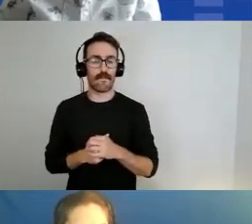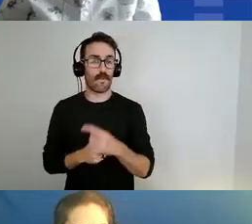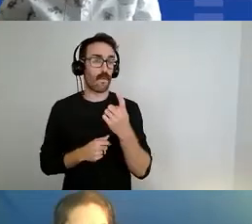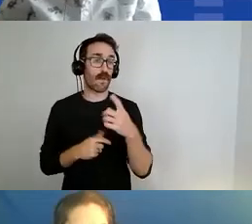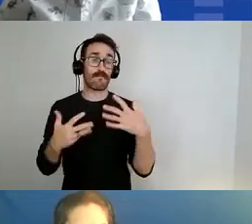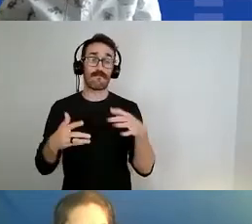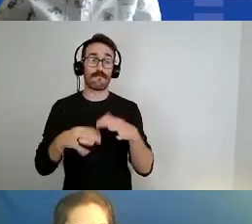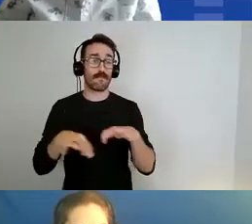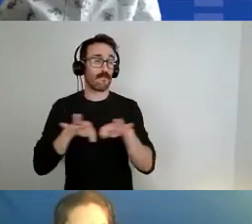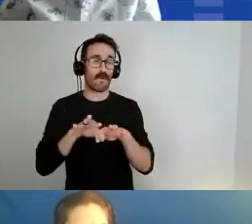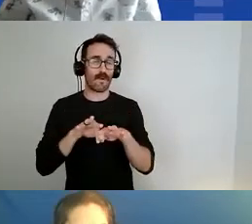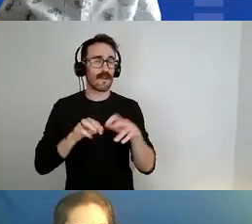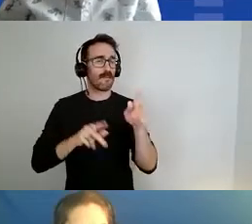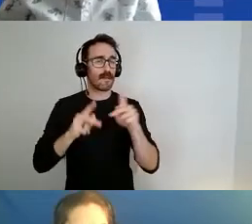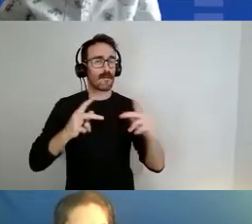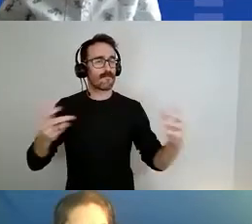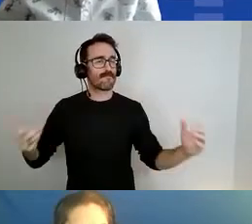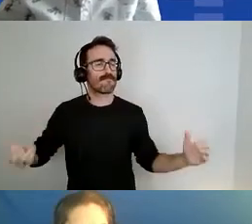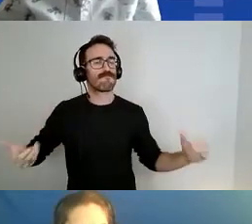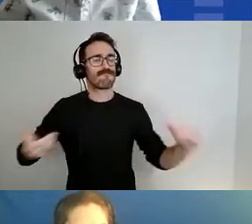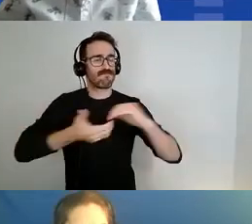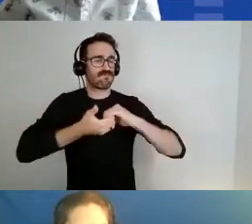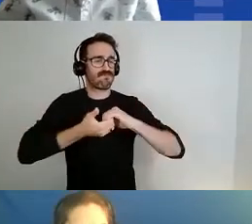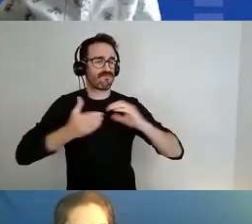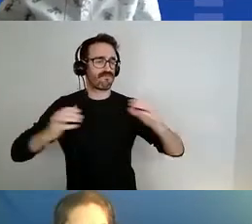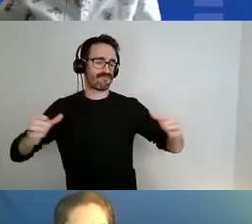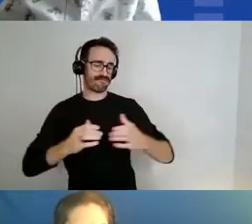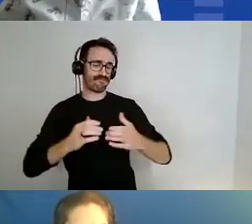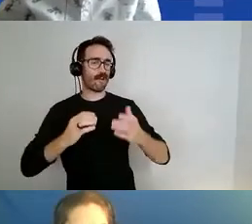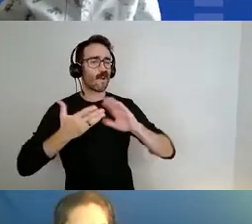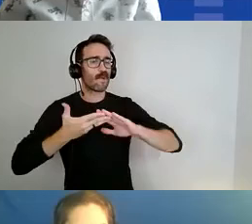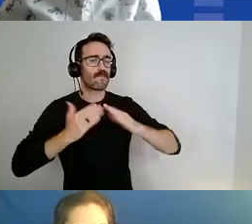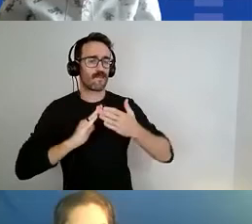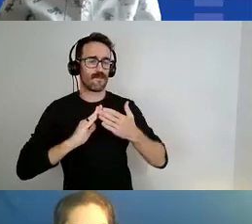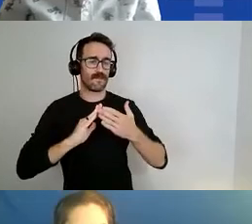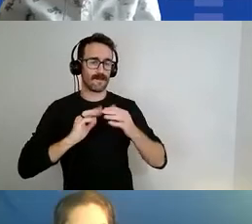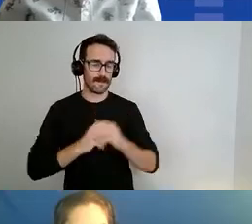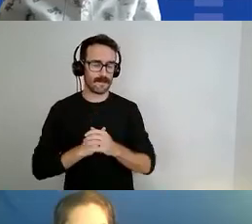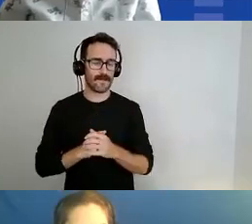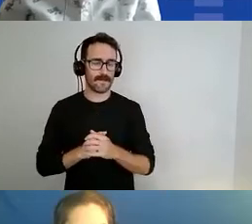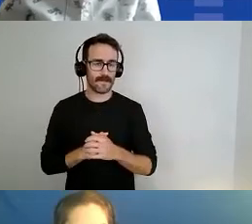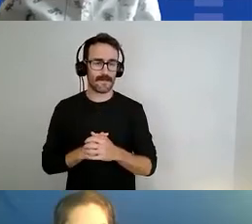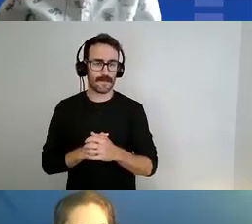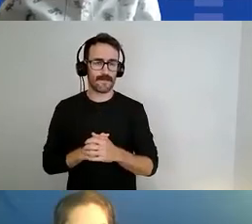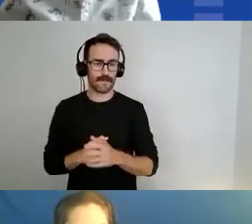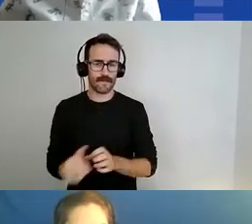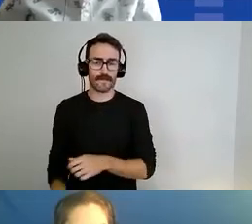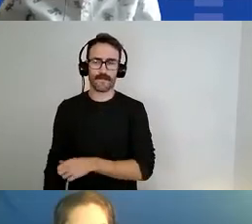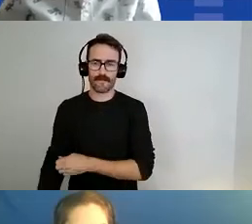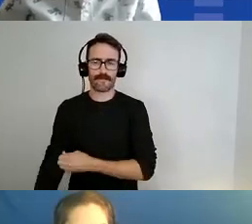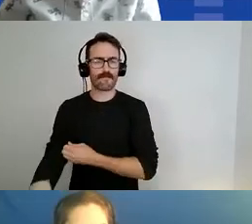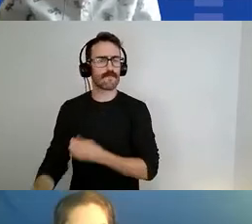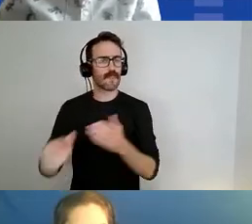the coming together of community in being there for 2SLGBTQI people living